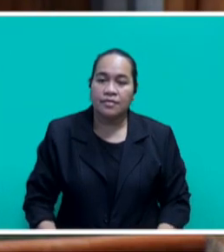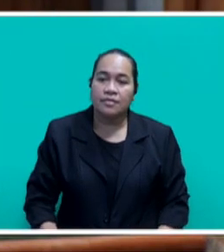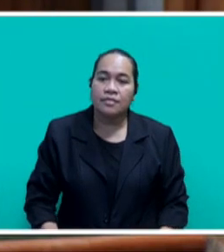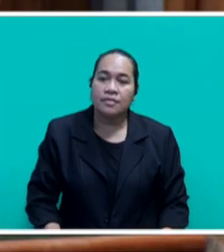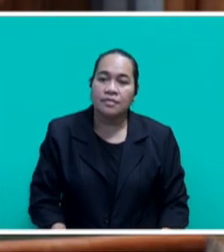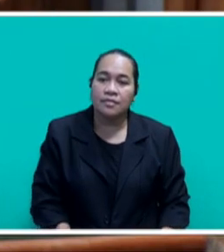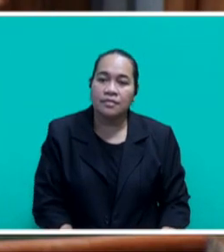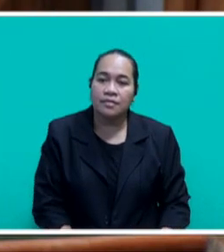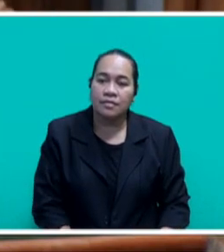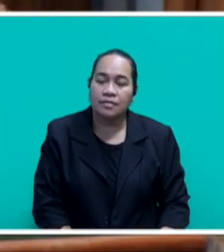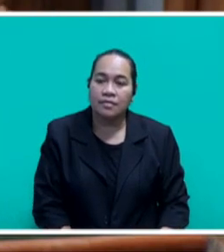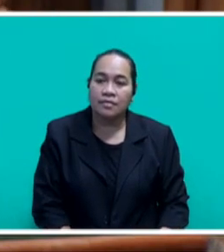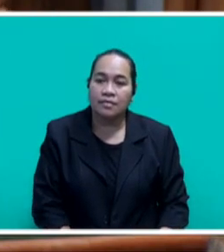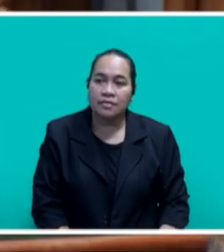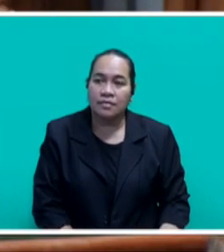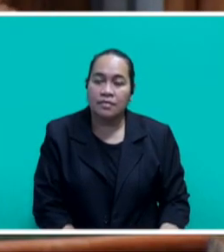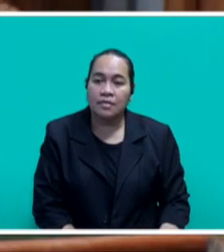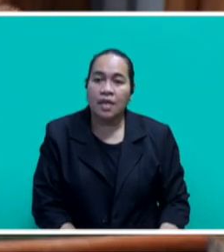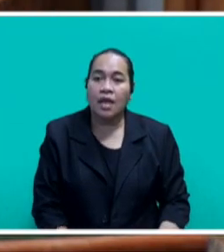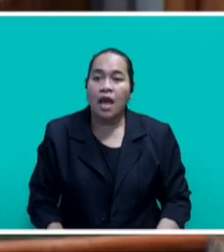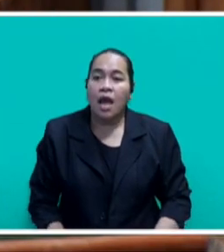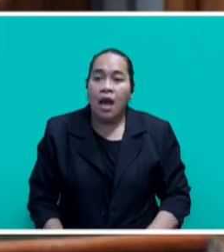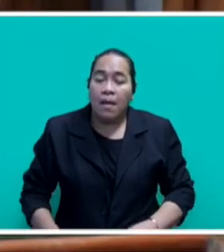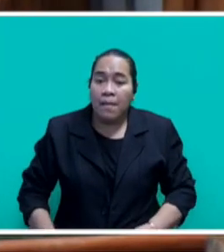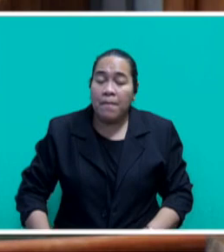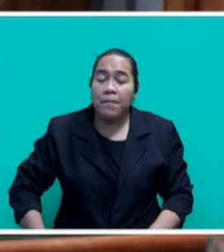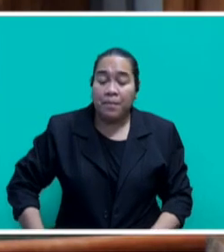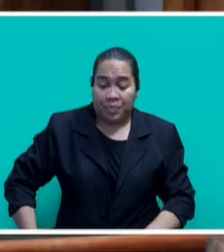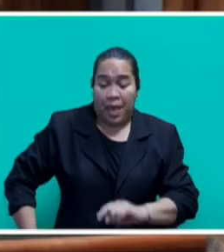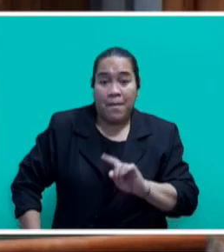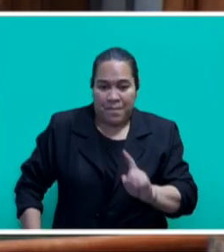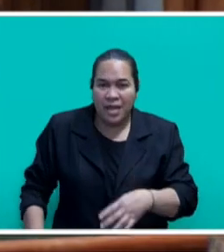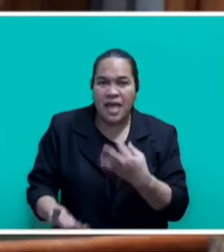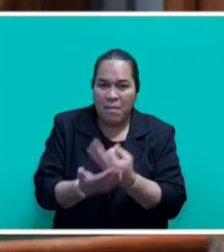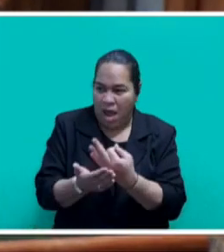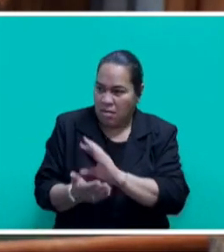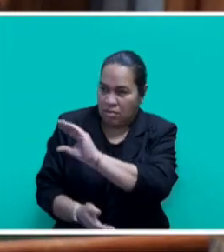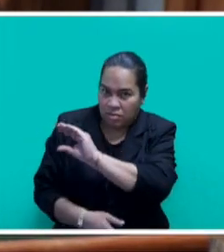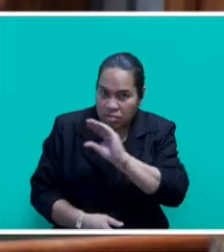this allocation has been reduced from 7 million to 1 million this year.